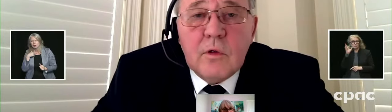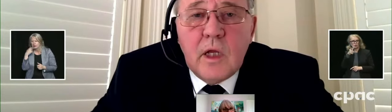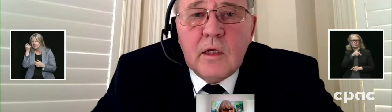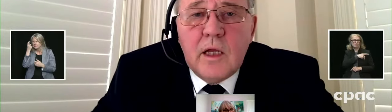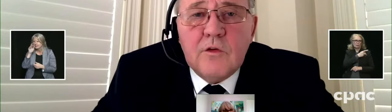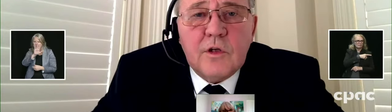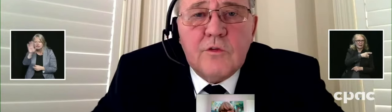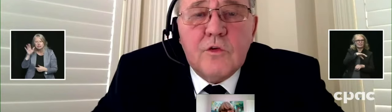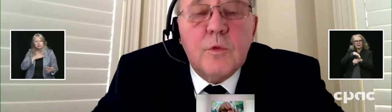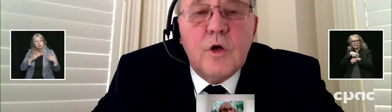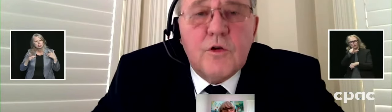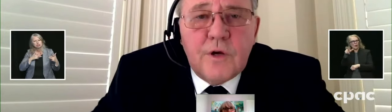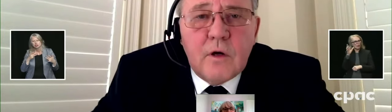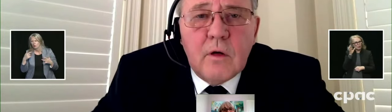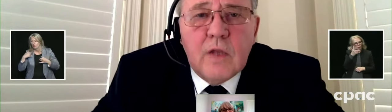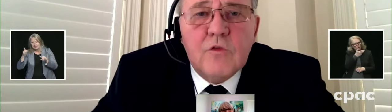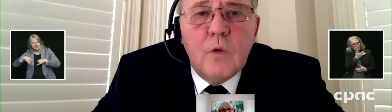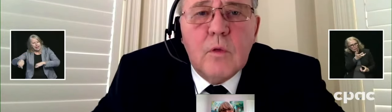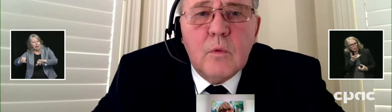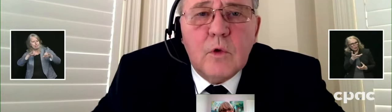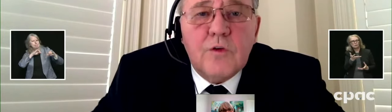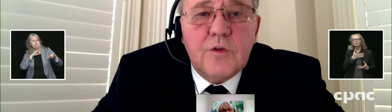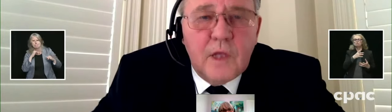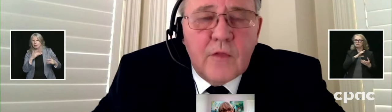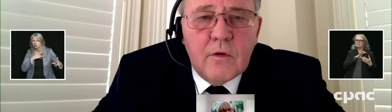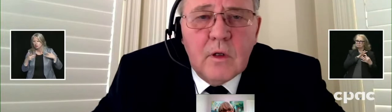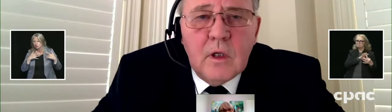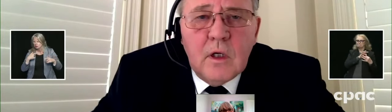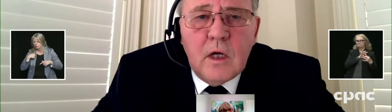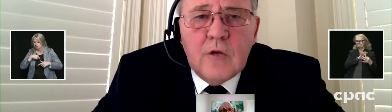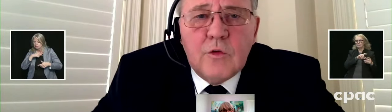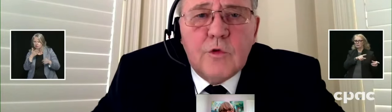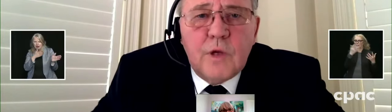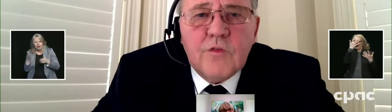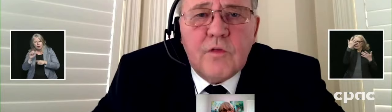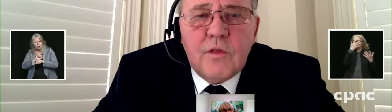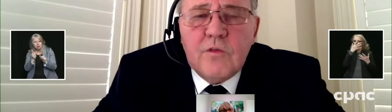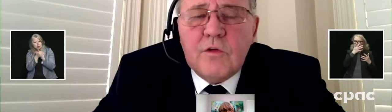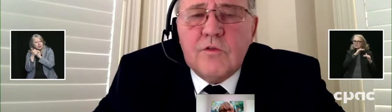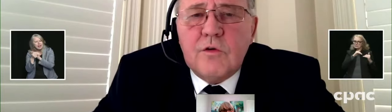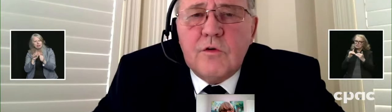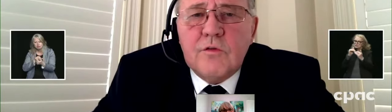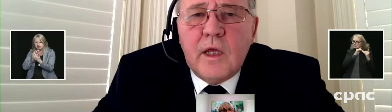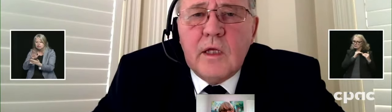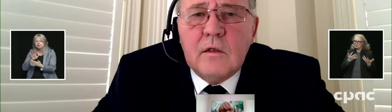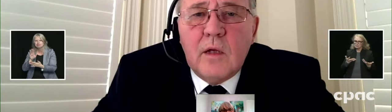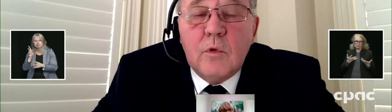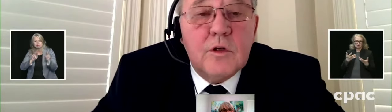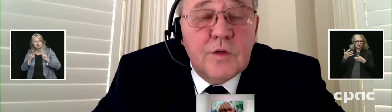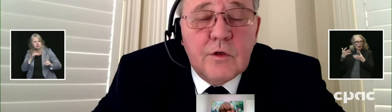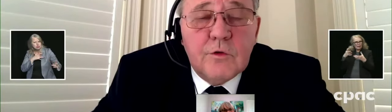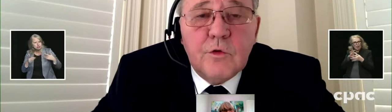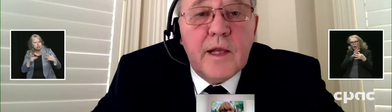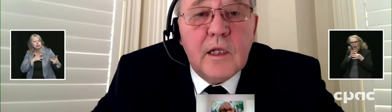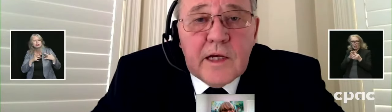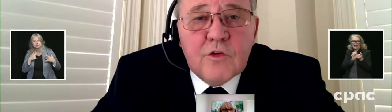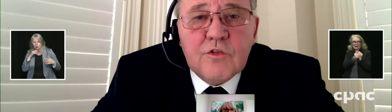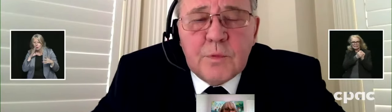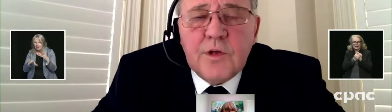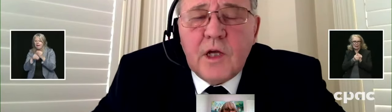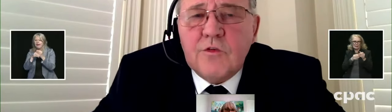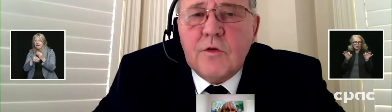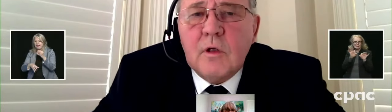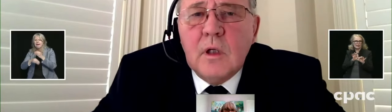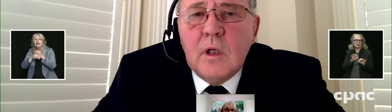concern, and it's a concern we all share. And so we'll work together to address these concerns, and we'll continue to add layers